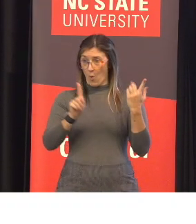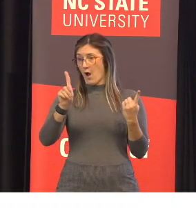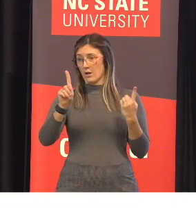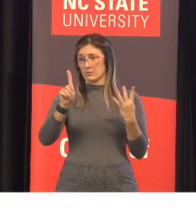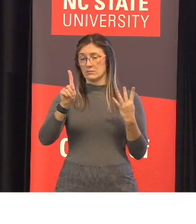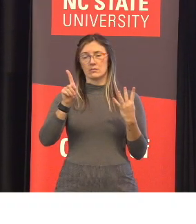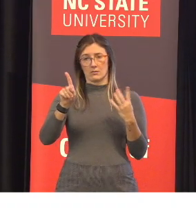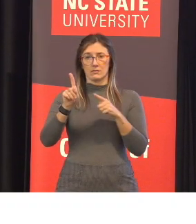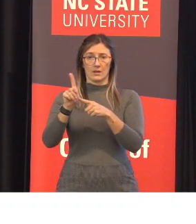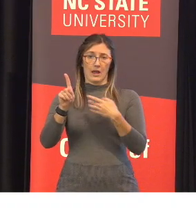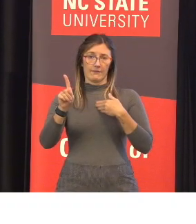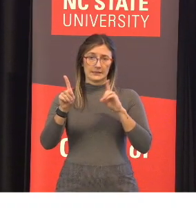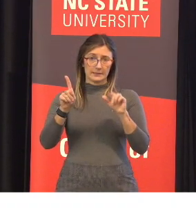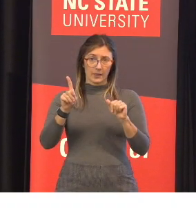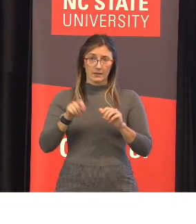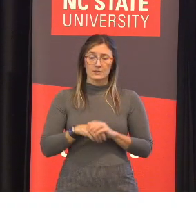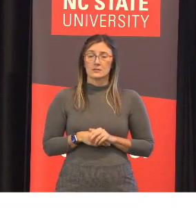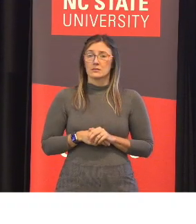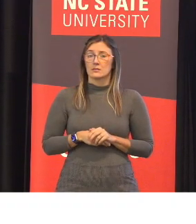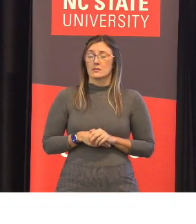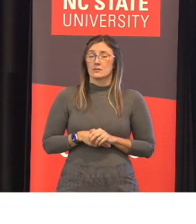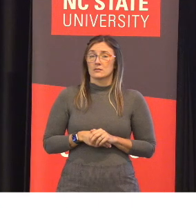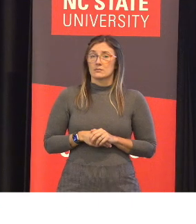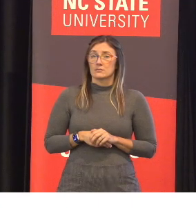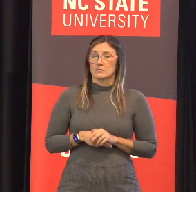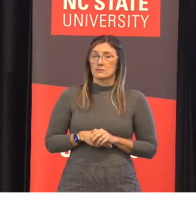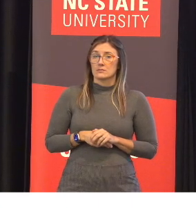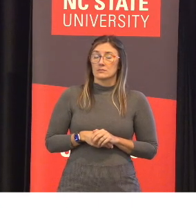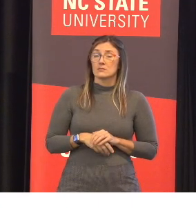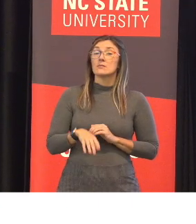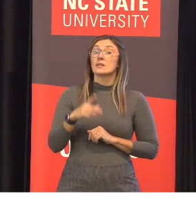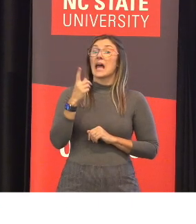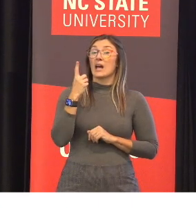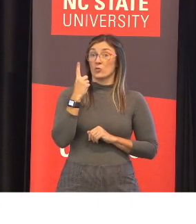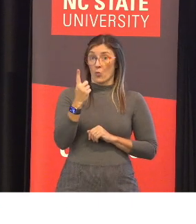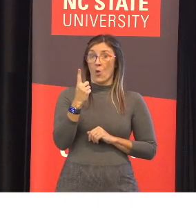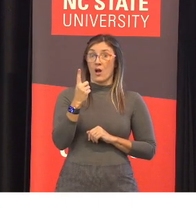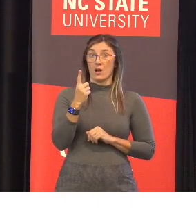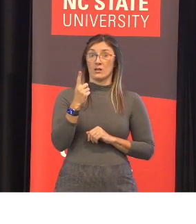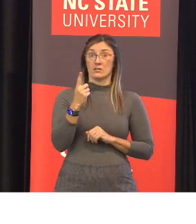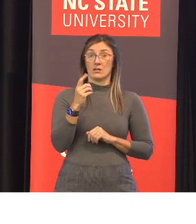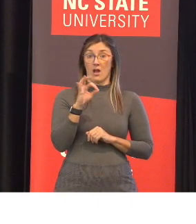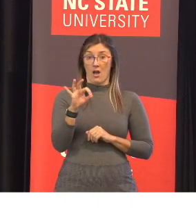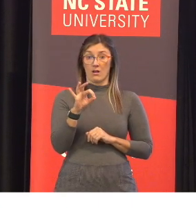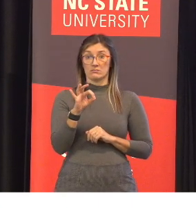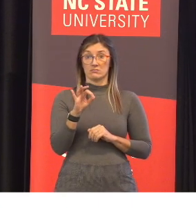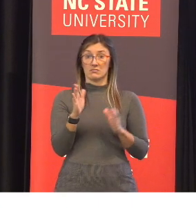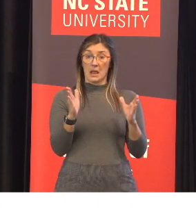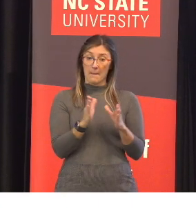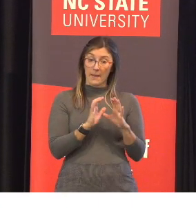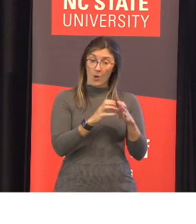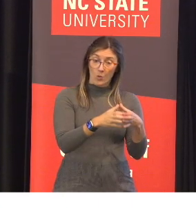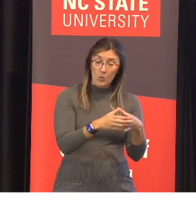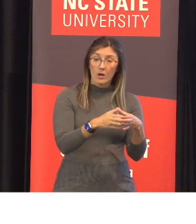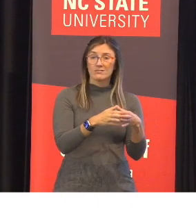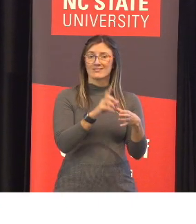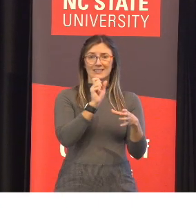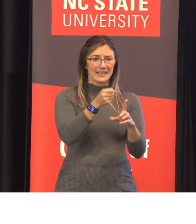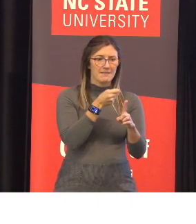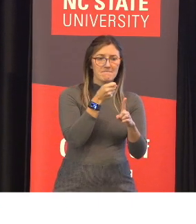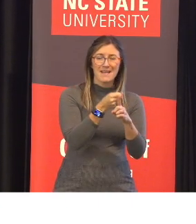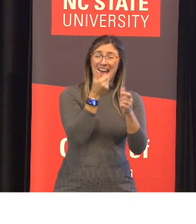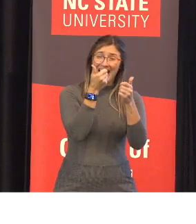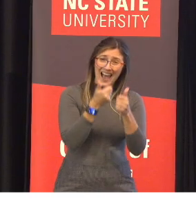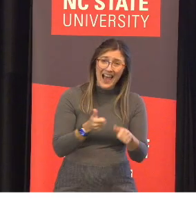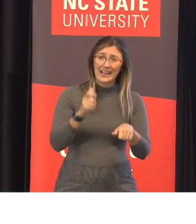Disability is one of the only minority groups that can affect anyone at any time, especially mental health. Mental health